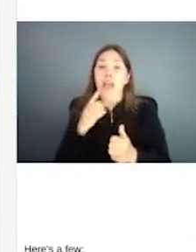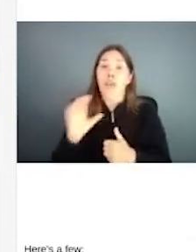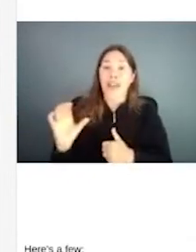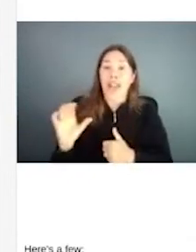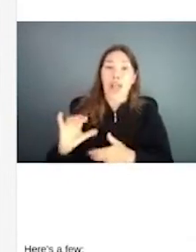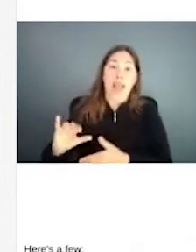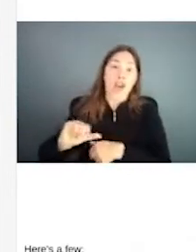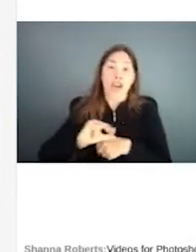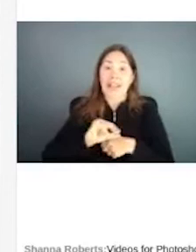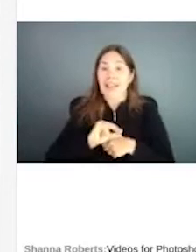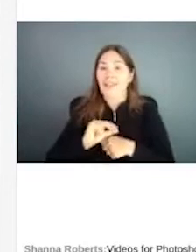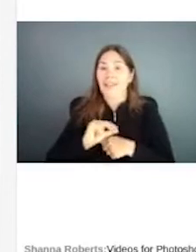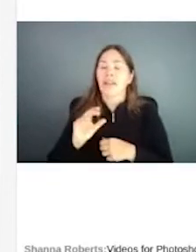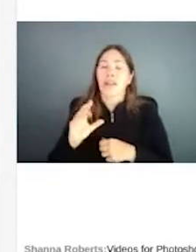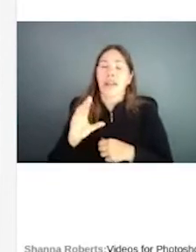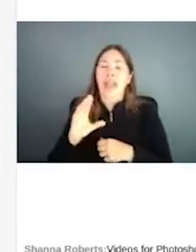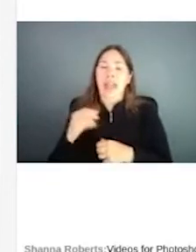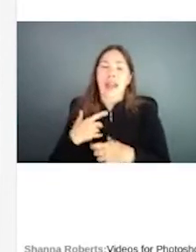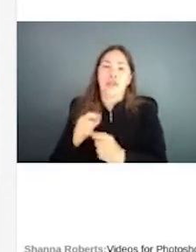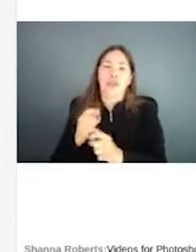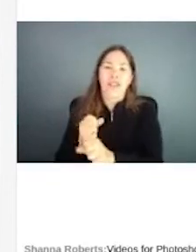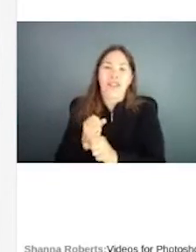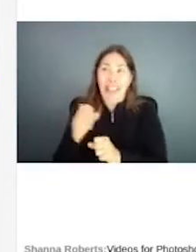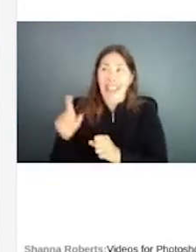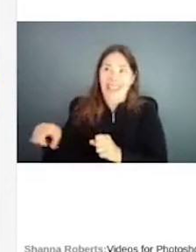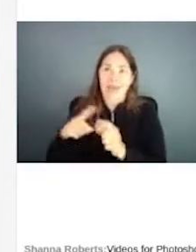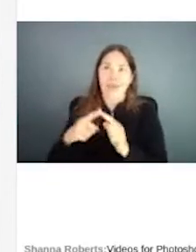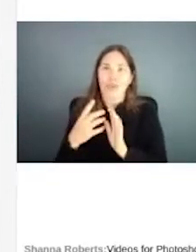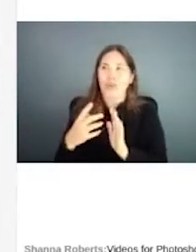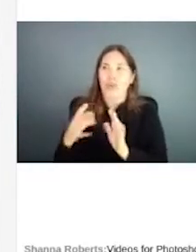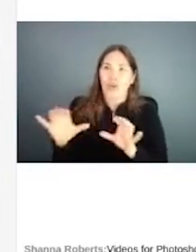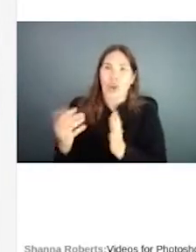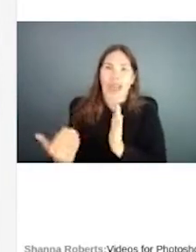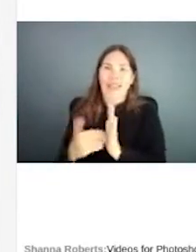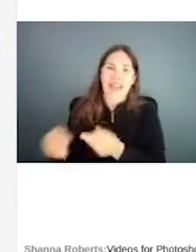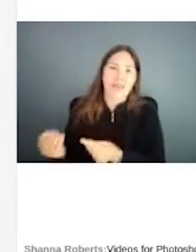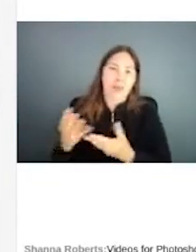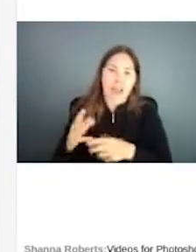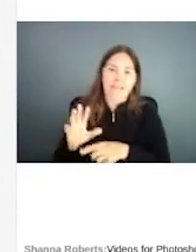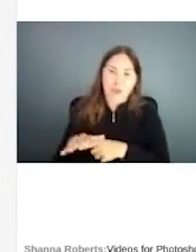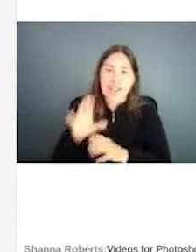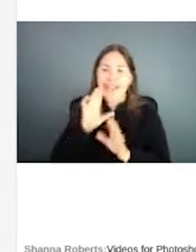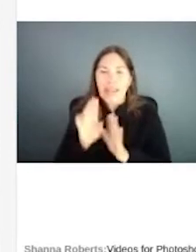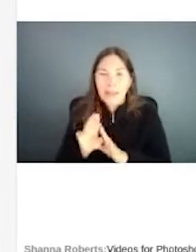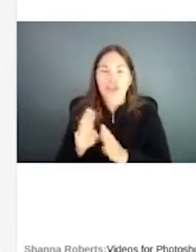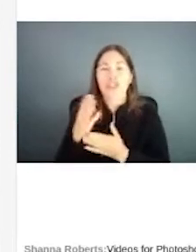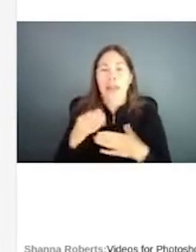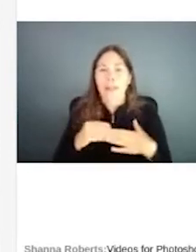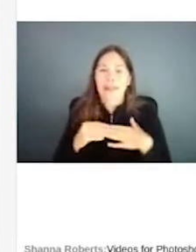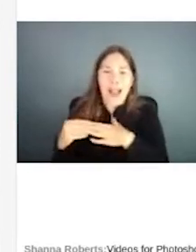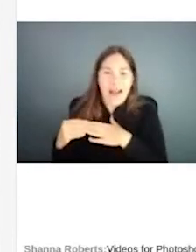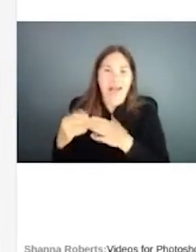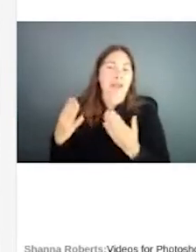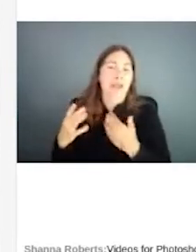Hurricanes, and I'm trying to get them to duplicate that, where they'll provide us with some footage and some images and some guidance, and then